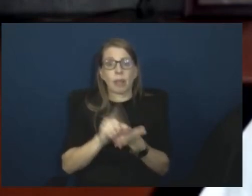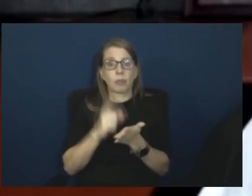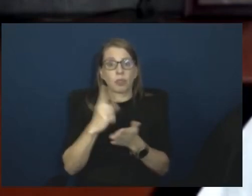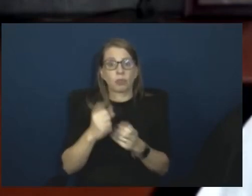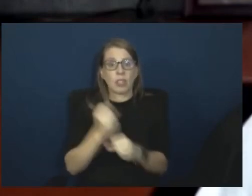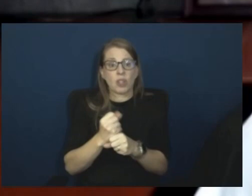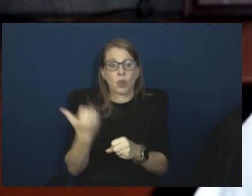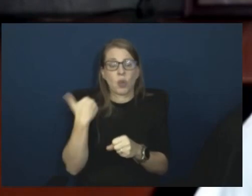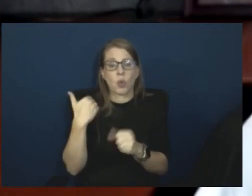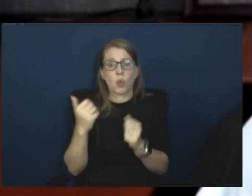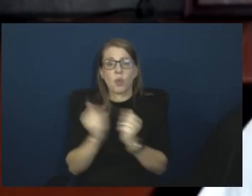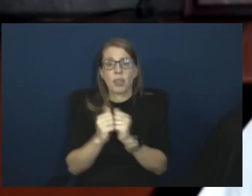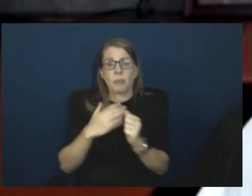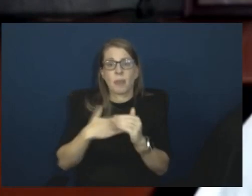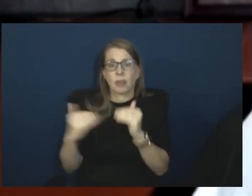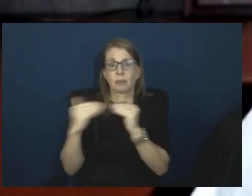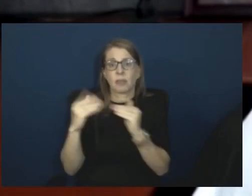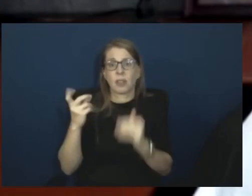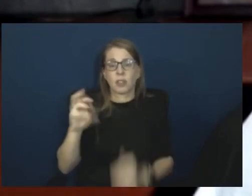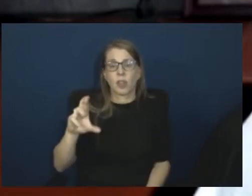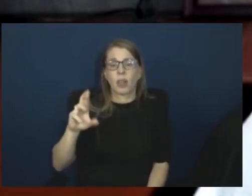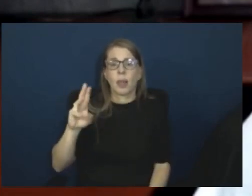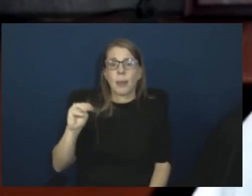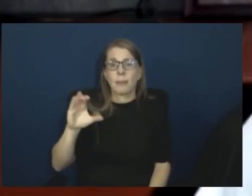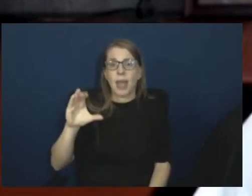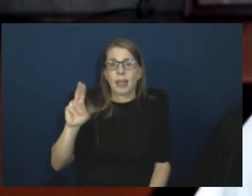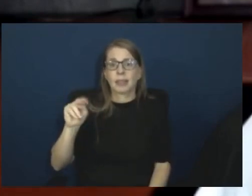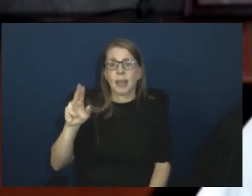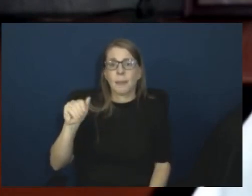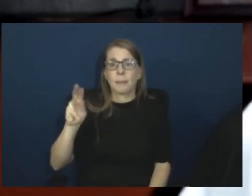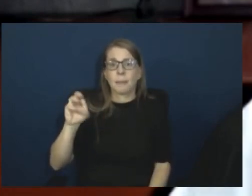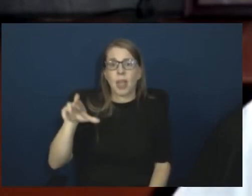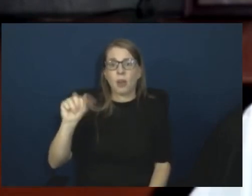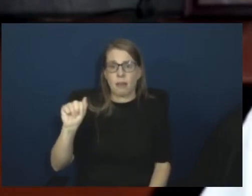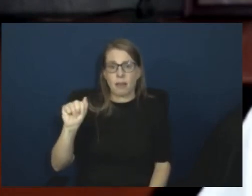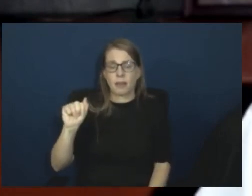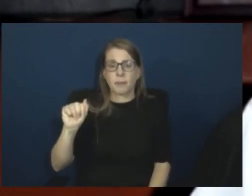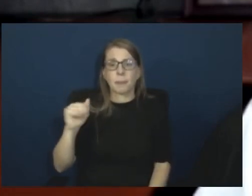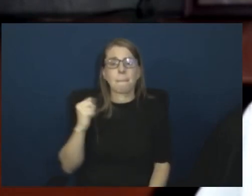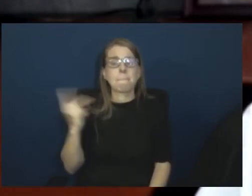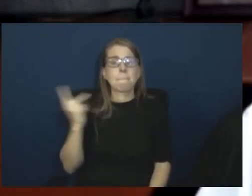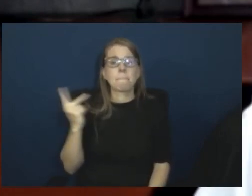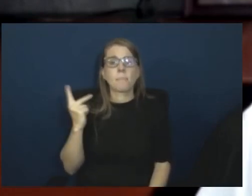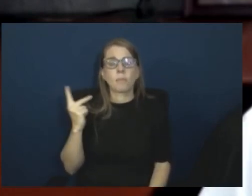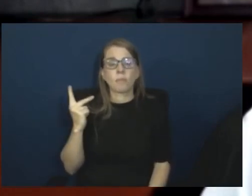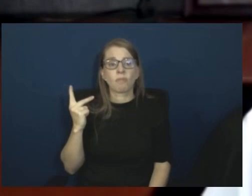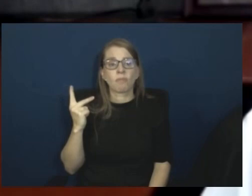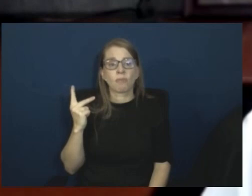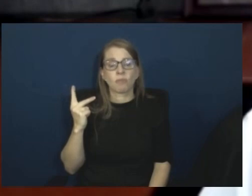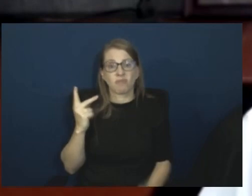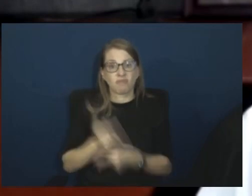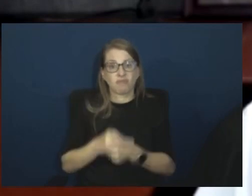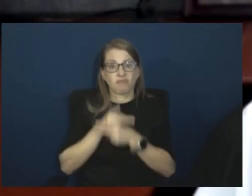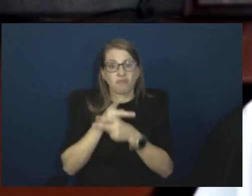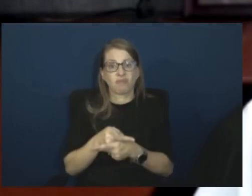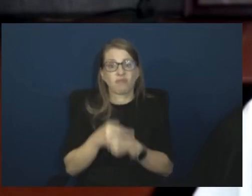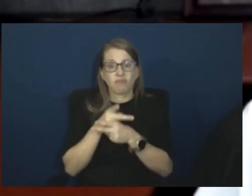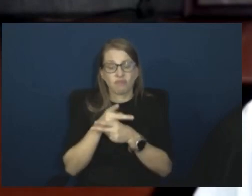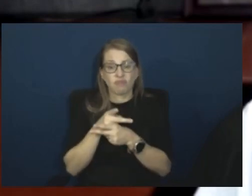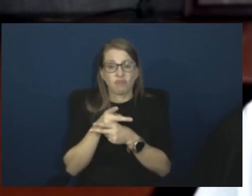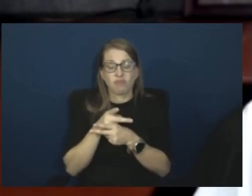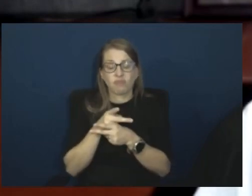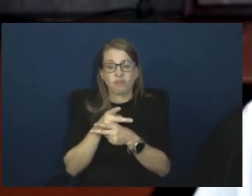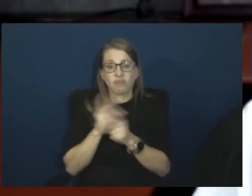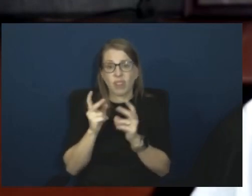with my colleague Dr. McNamara and others, we already said we have to be careful that